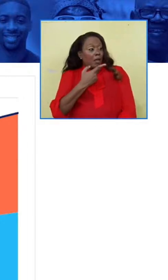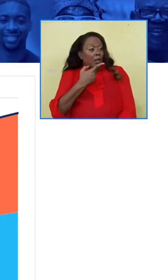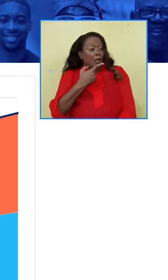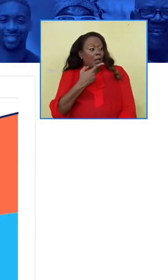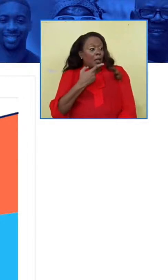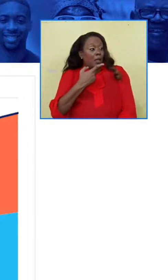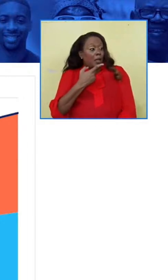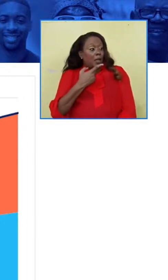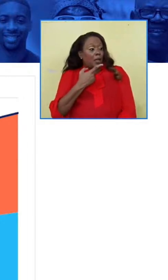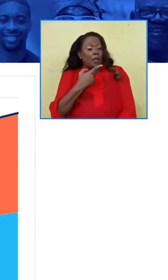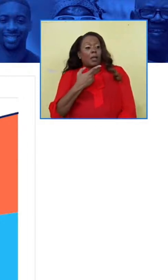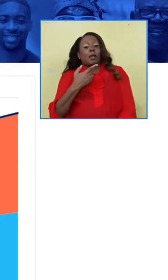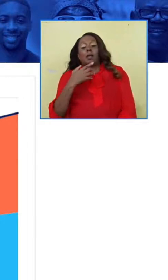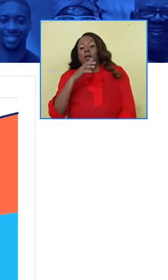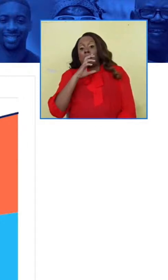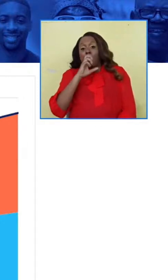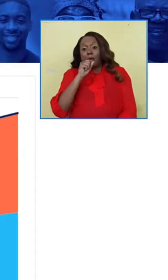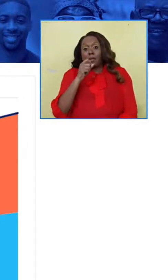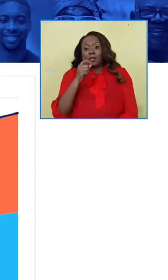which is about $700 million